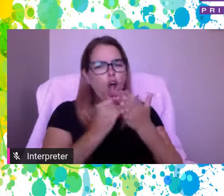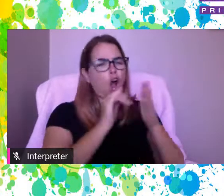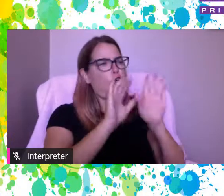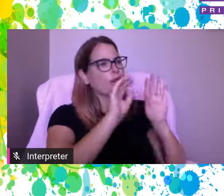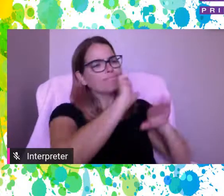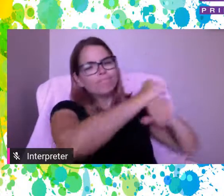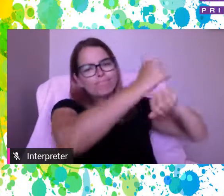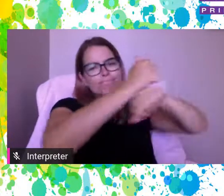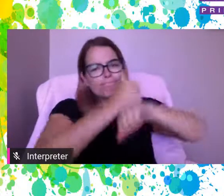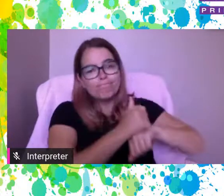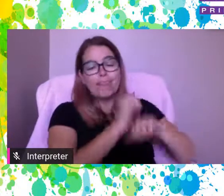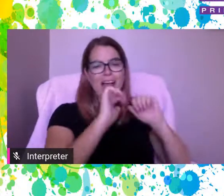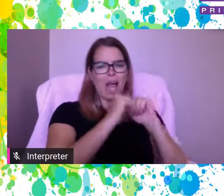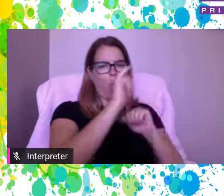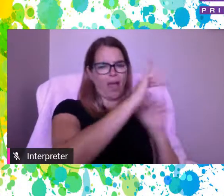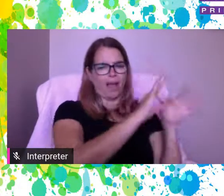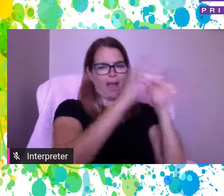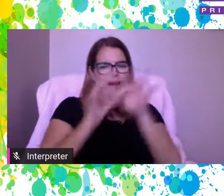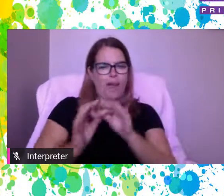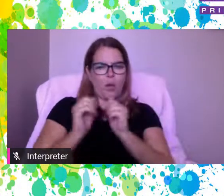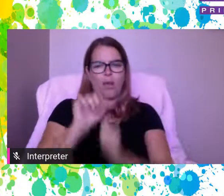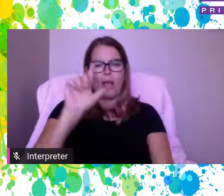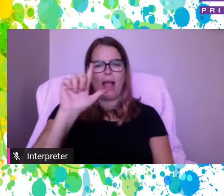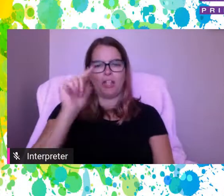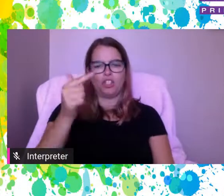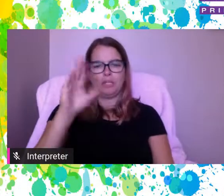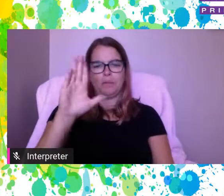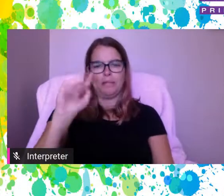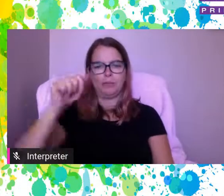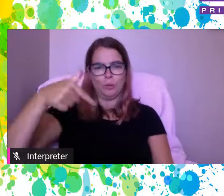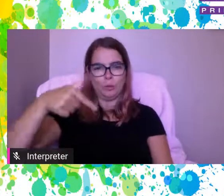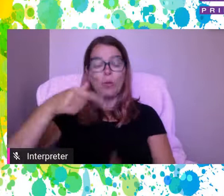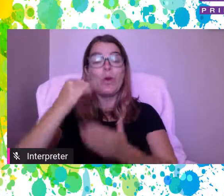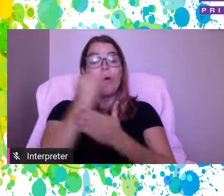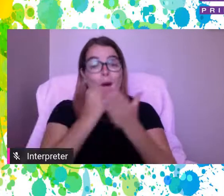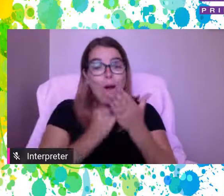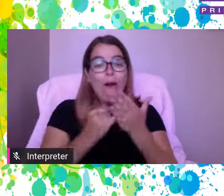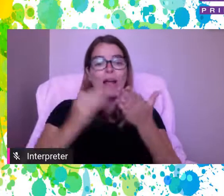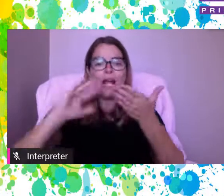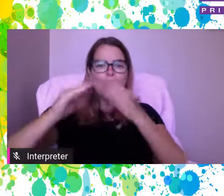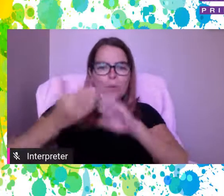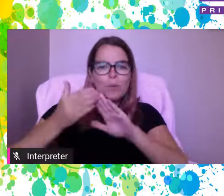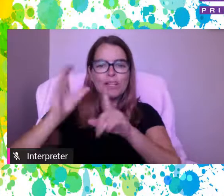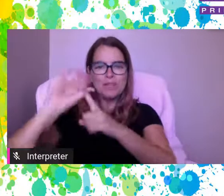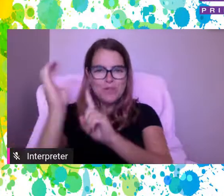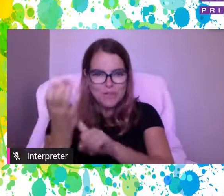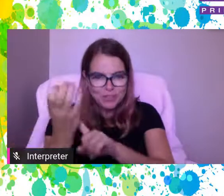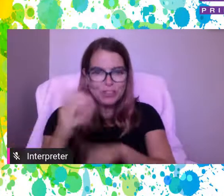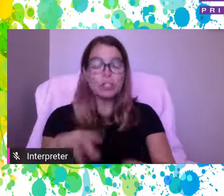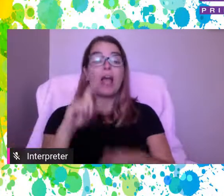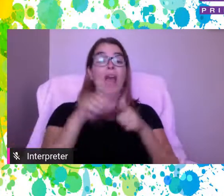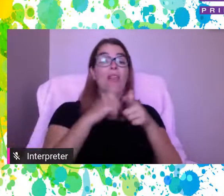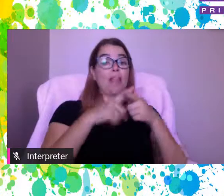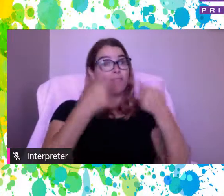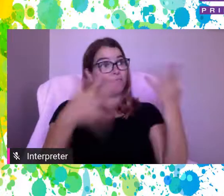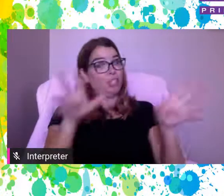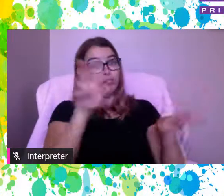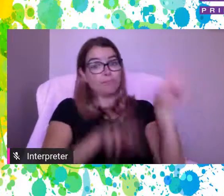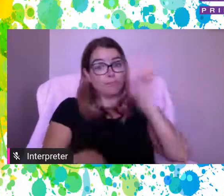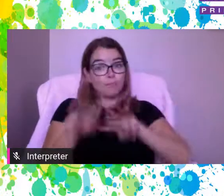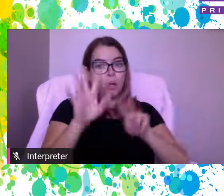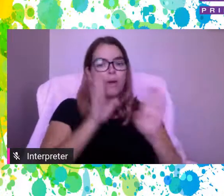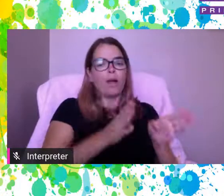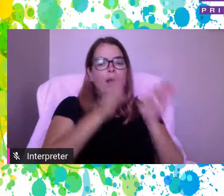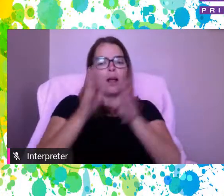LGBTQ culture and community. After that, we're gonna move into a Q&A panel with some Museum of Art